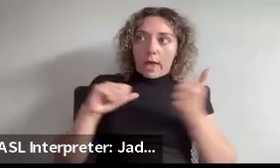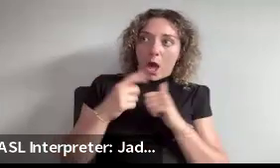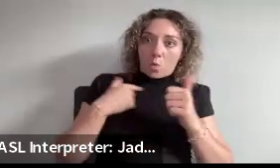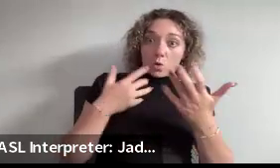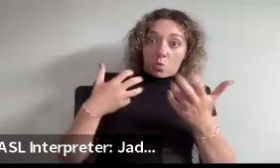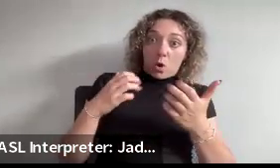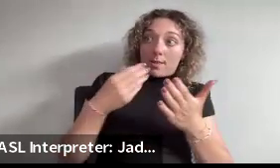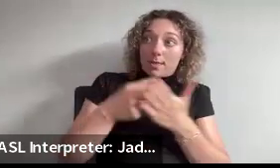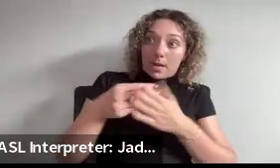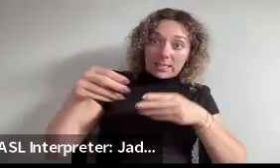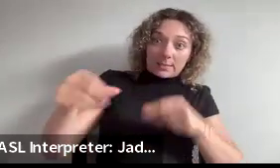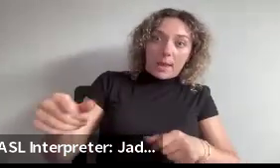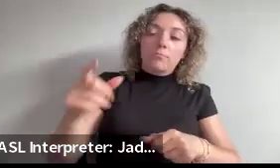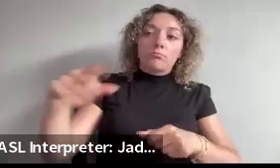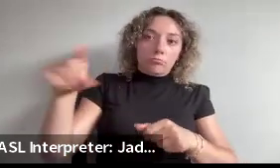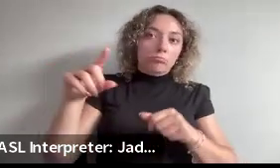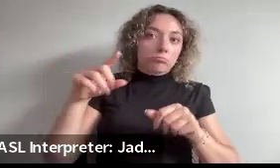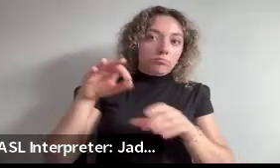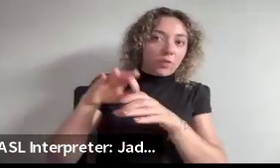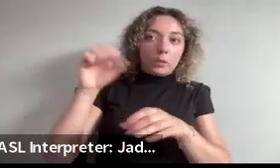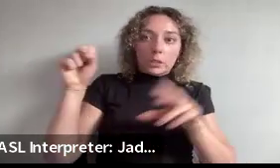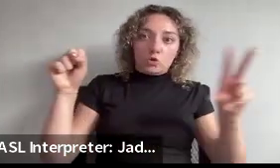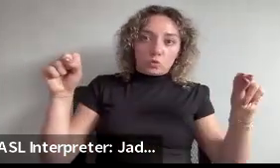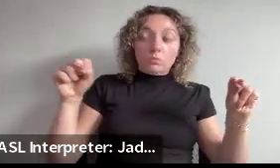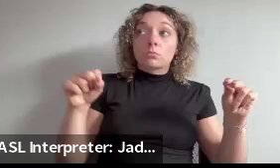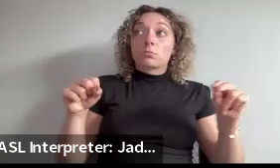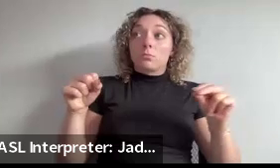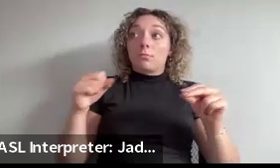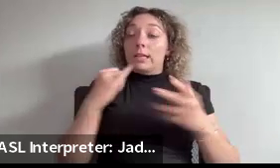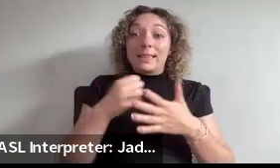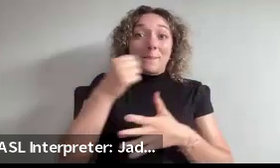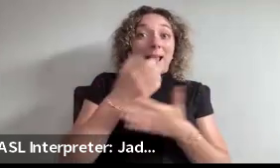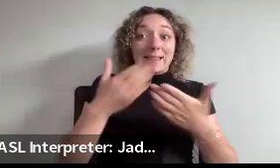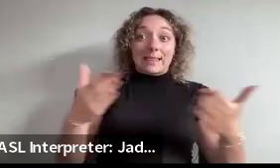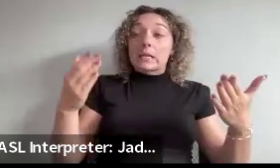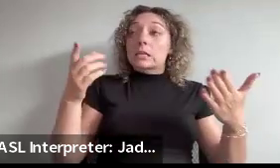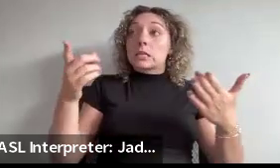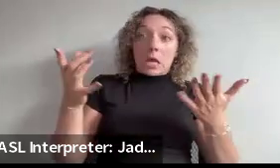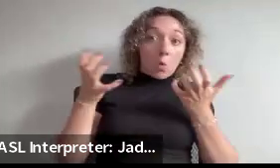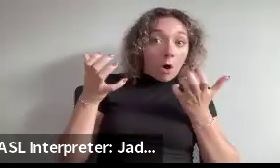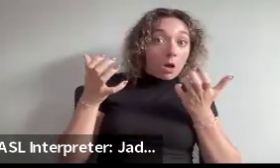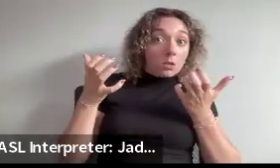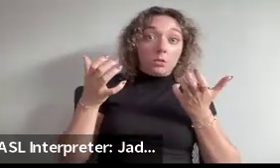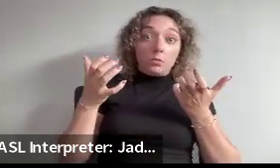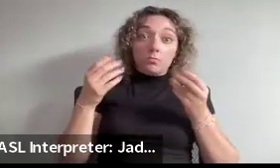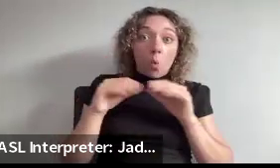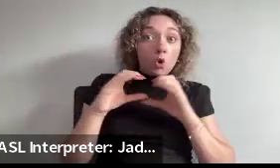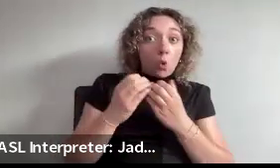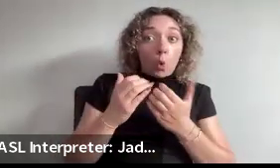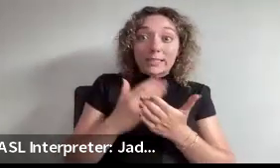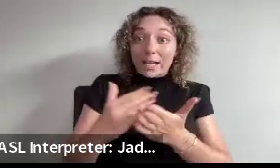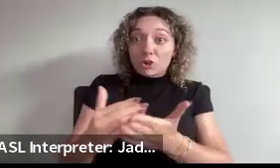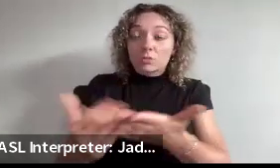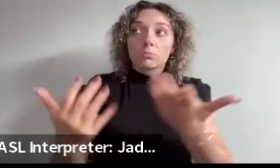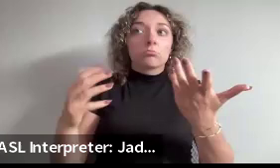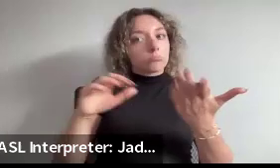money spent. And if the main thing they want the money spent on is more course sections, then that's what the money